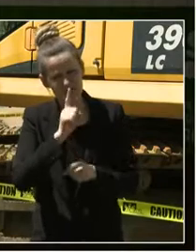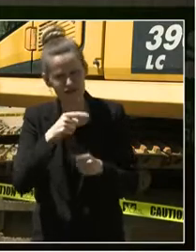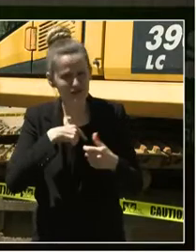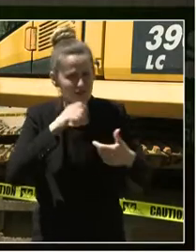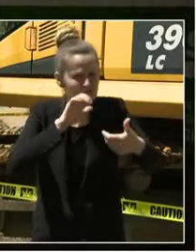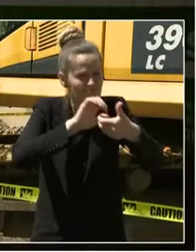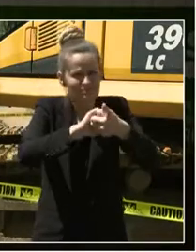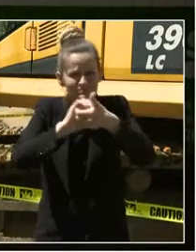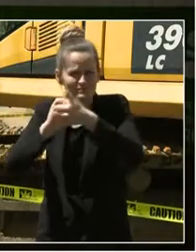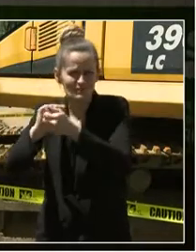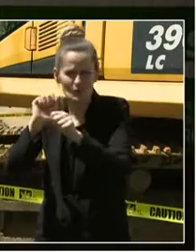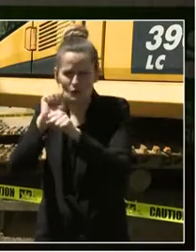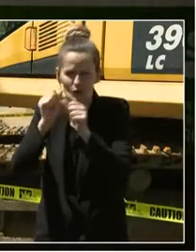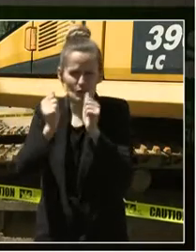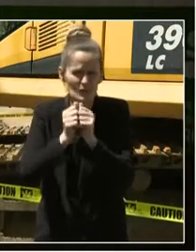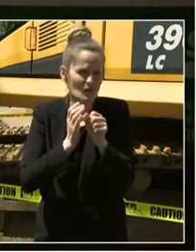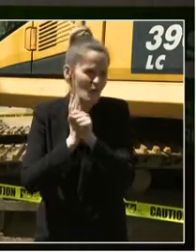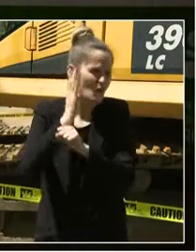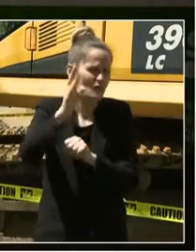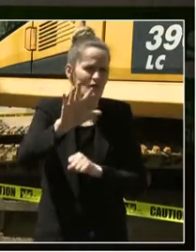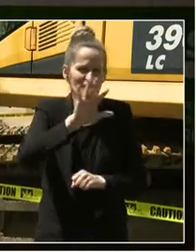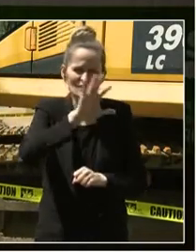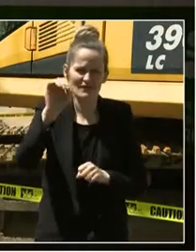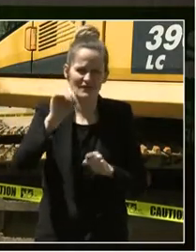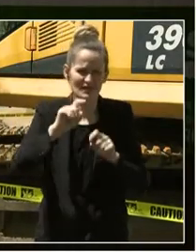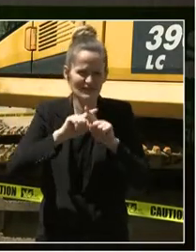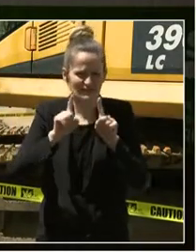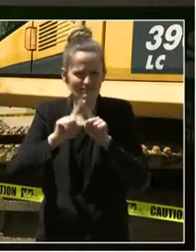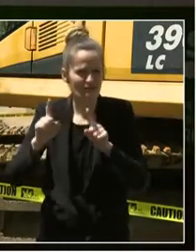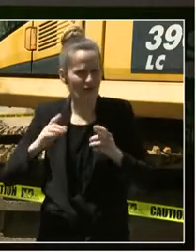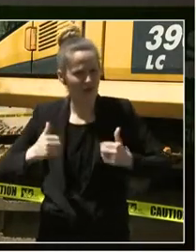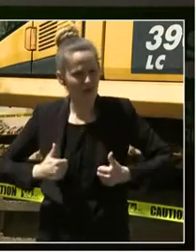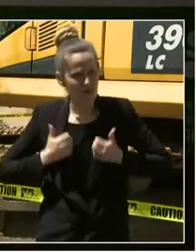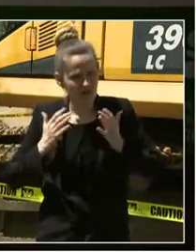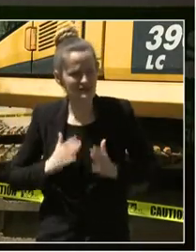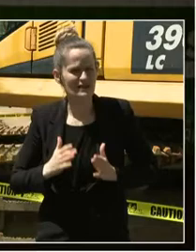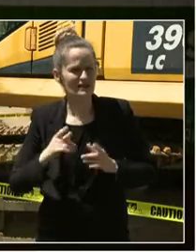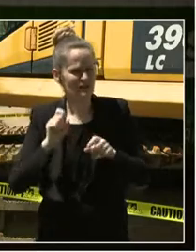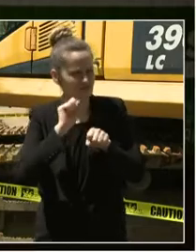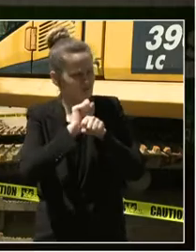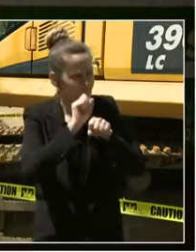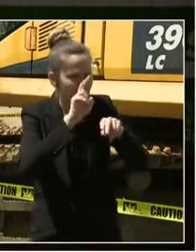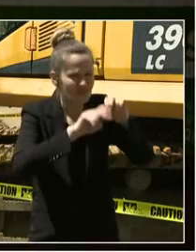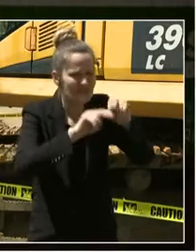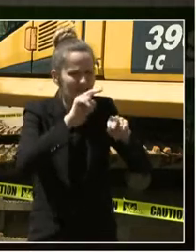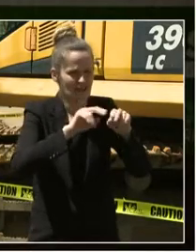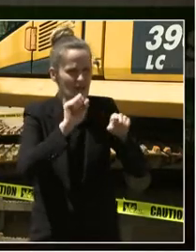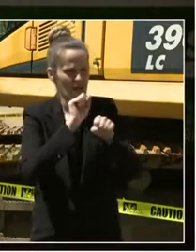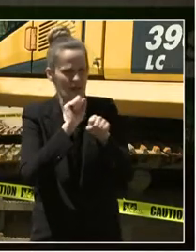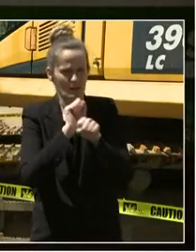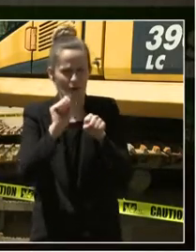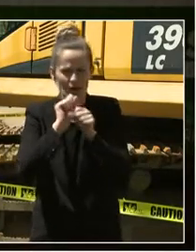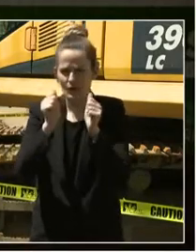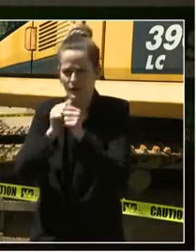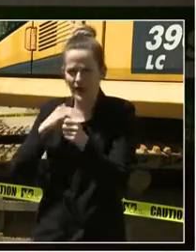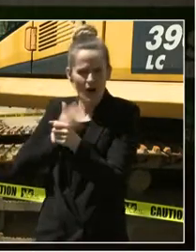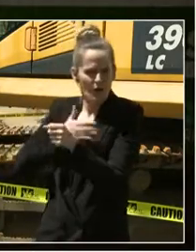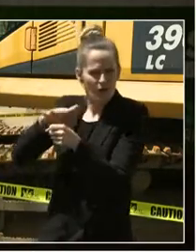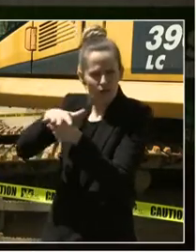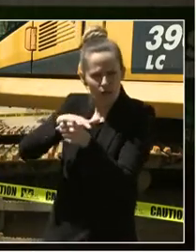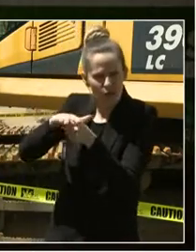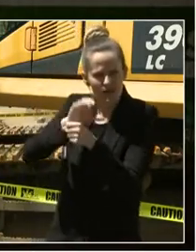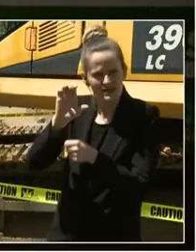50 local residents to build this project and work with our local CBE community. Madam Mayor, this is a new day